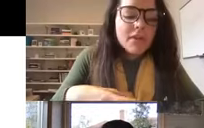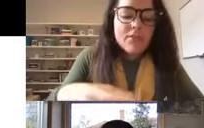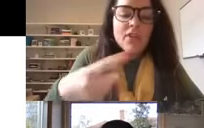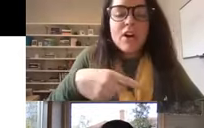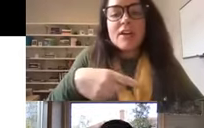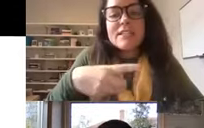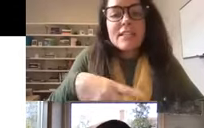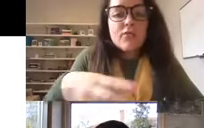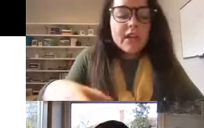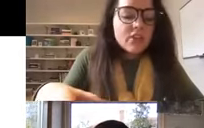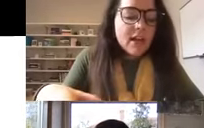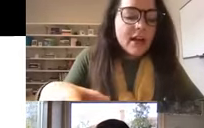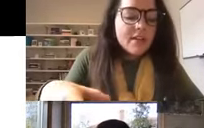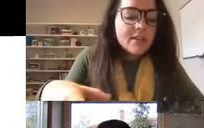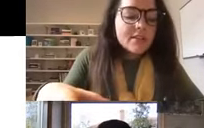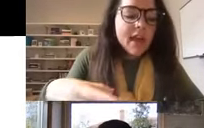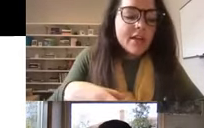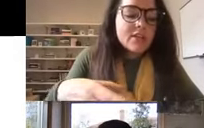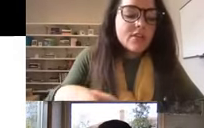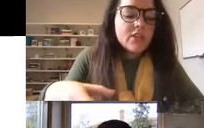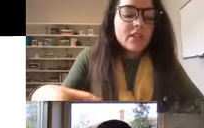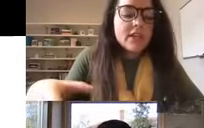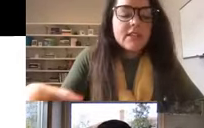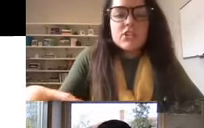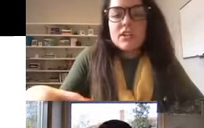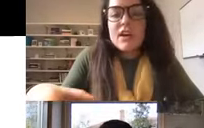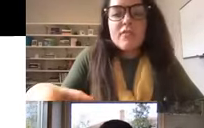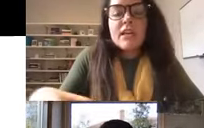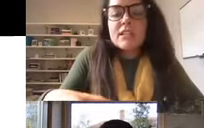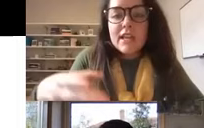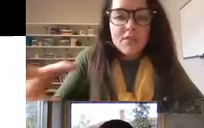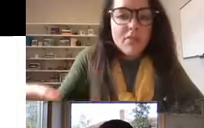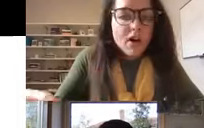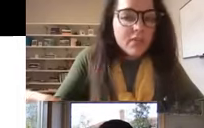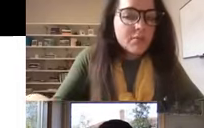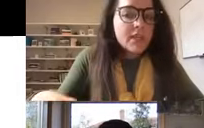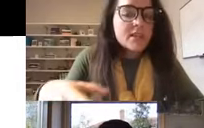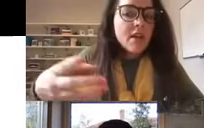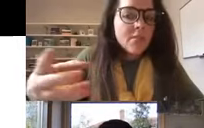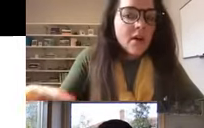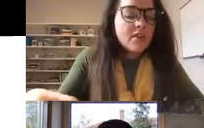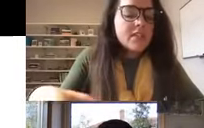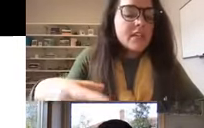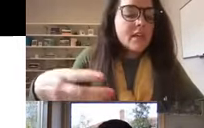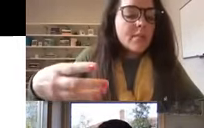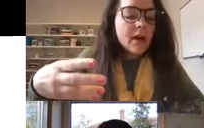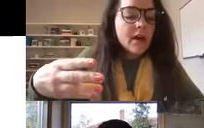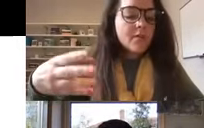white people are de-racialized and the racialization of things like impoverishment,